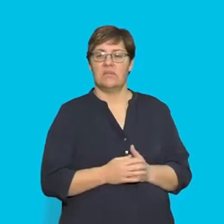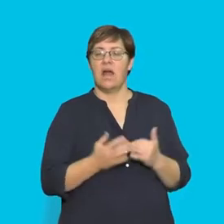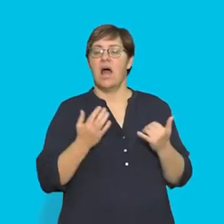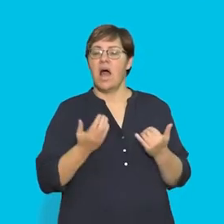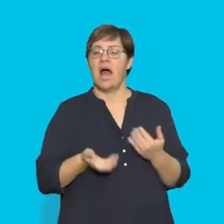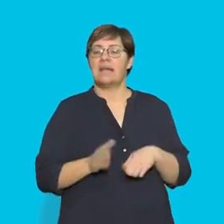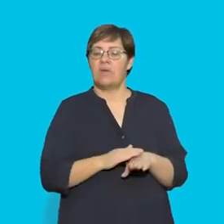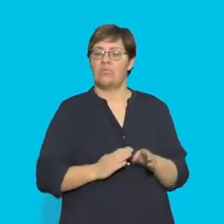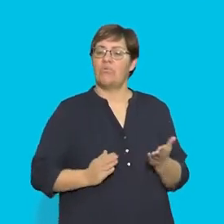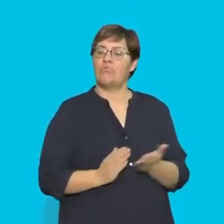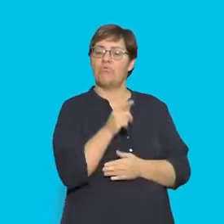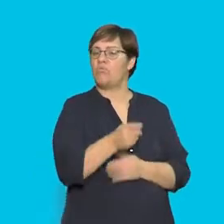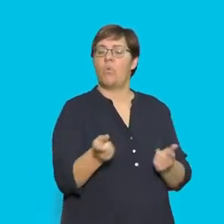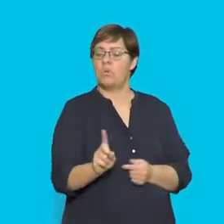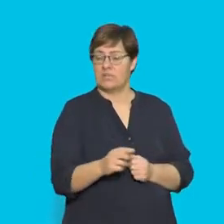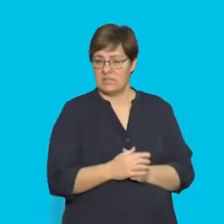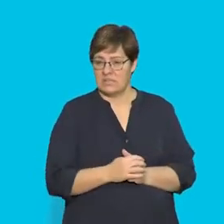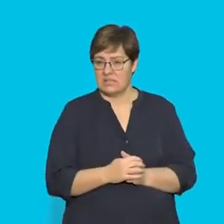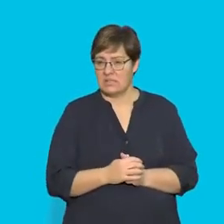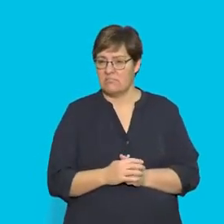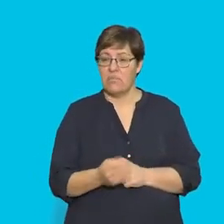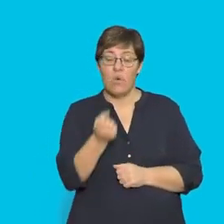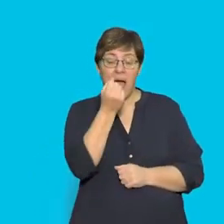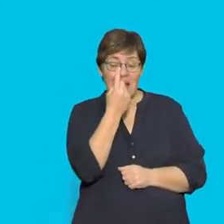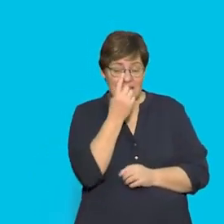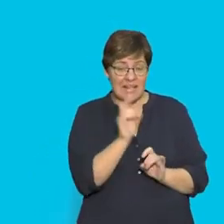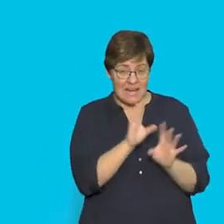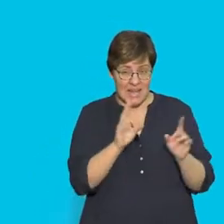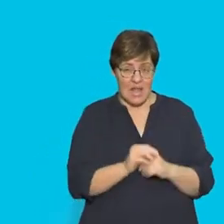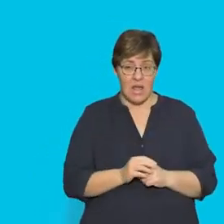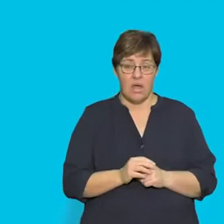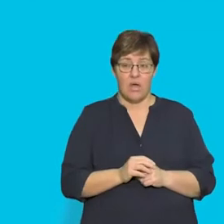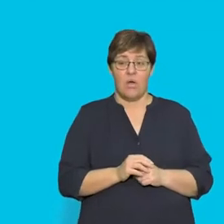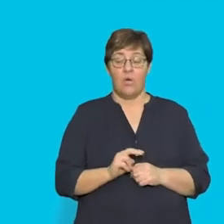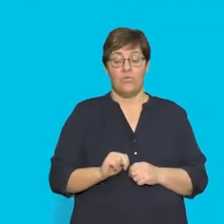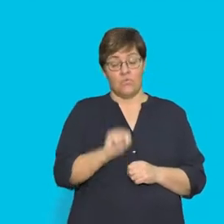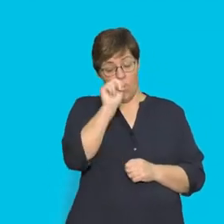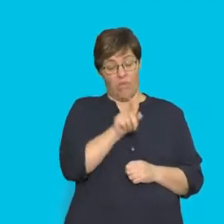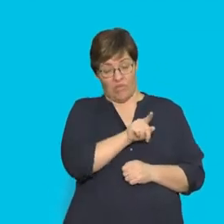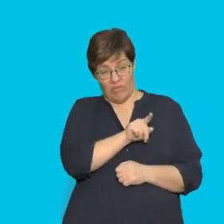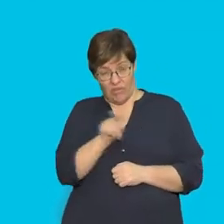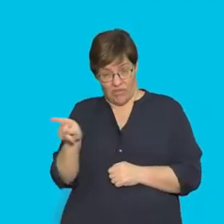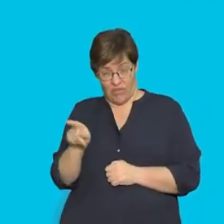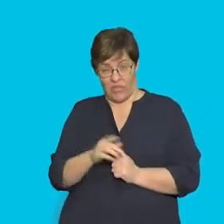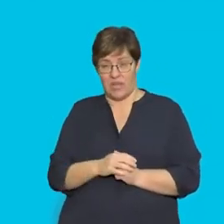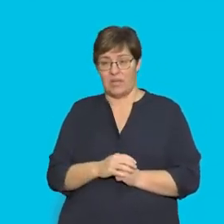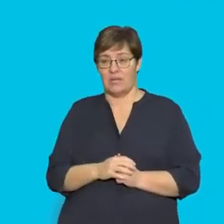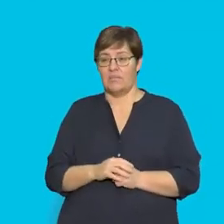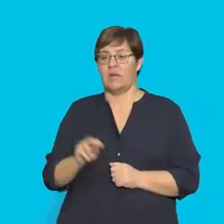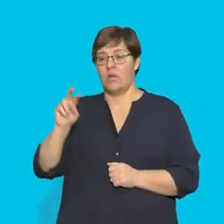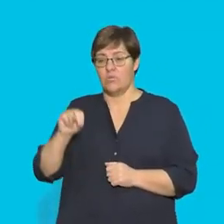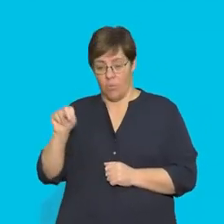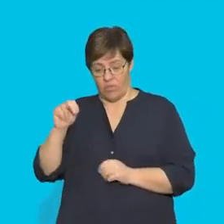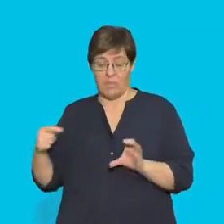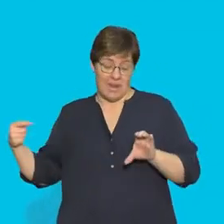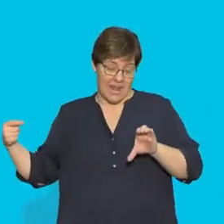current through the coil? Let's make sure that we understand. North is in that direction. Let's make this one north and let's make